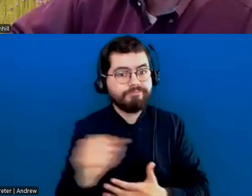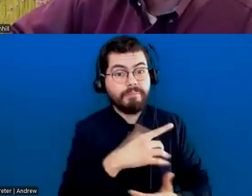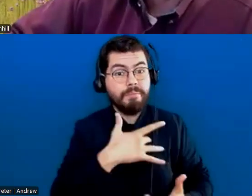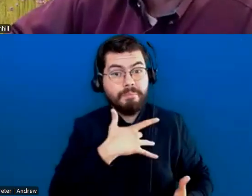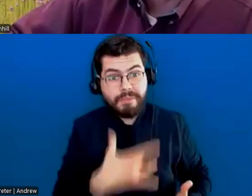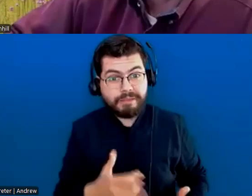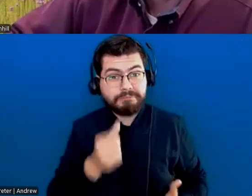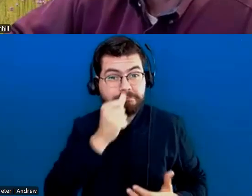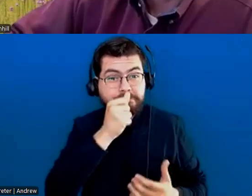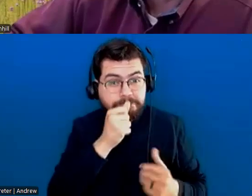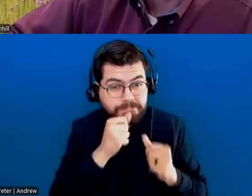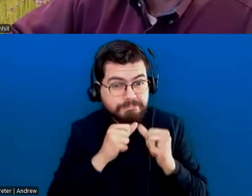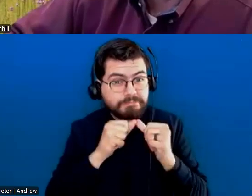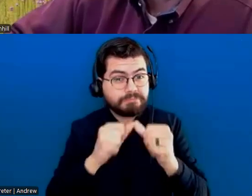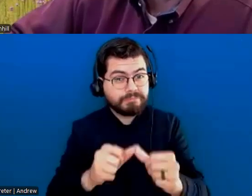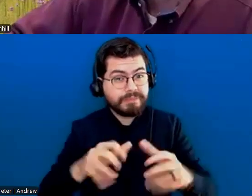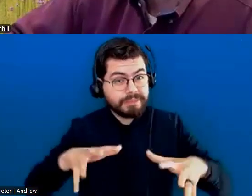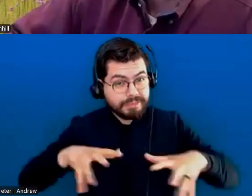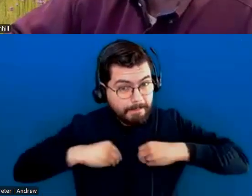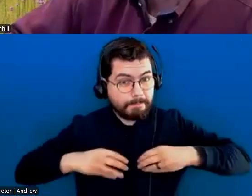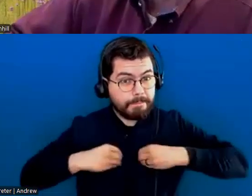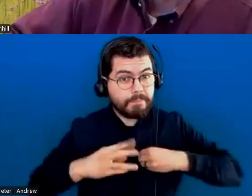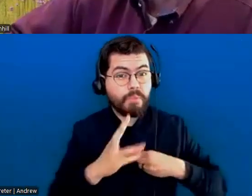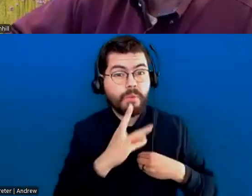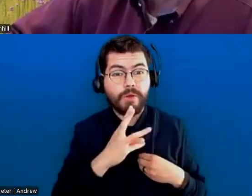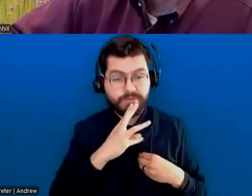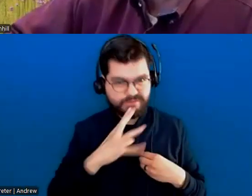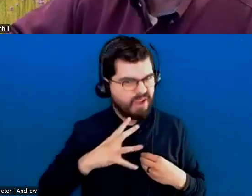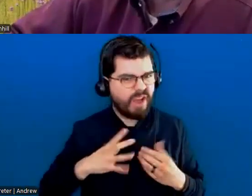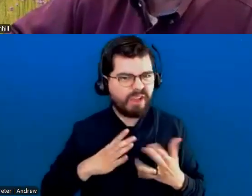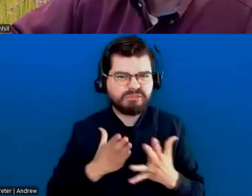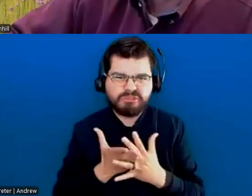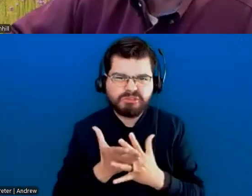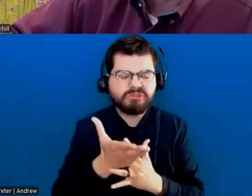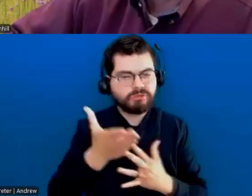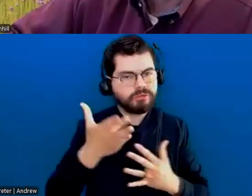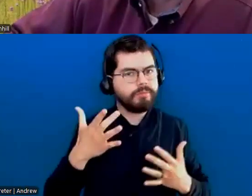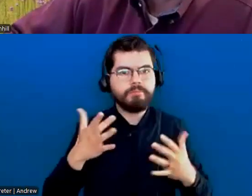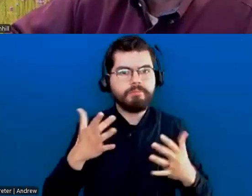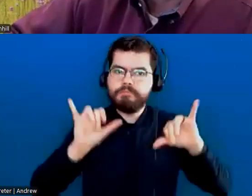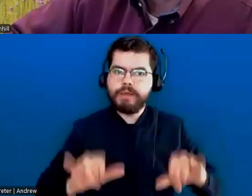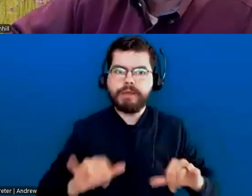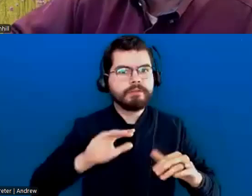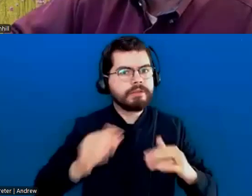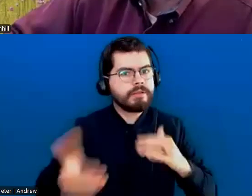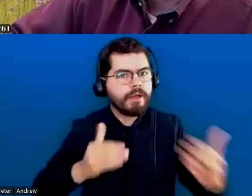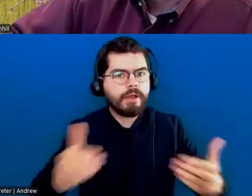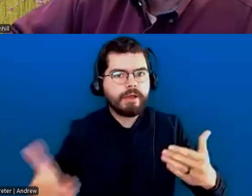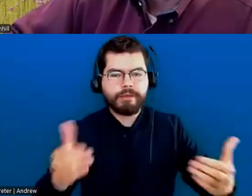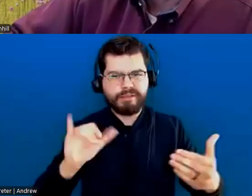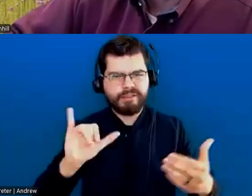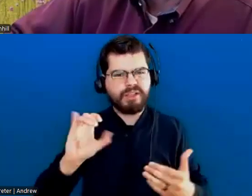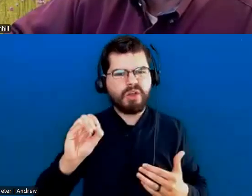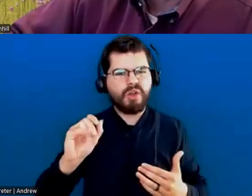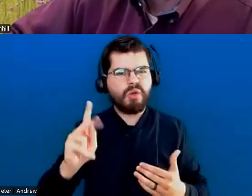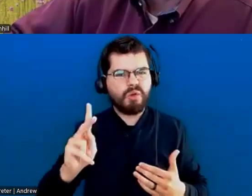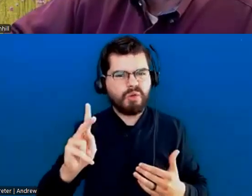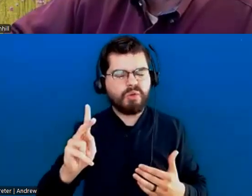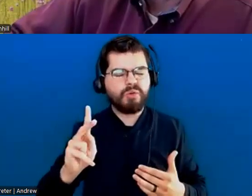wet cycle. We had a dry cycle the last 2 years where the river receded in the spring somewhat